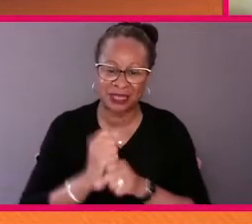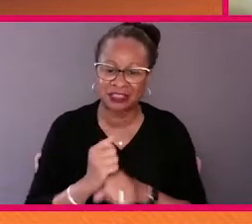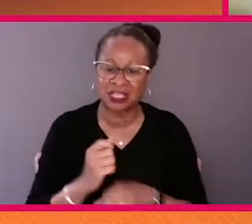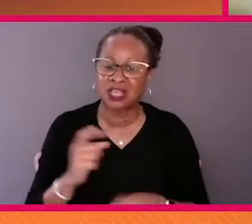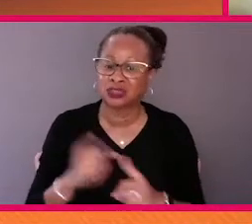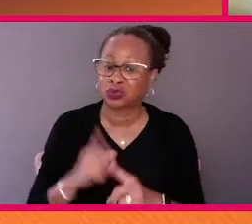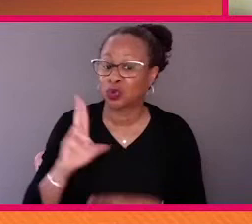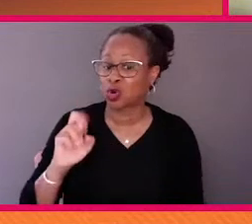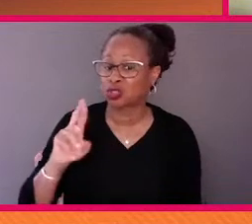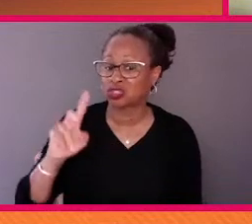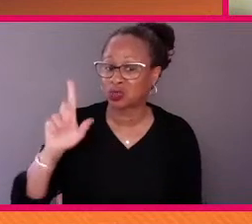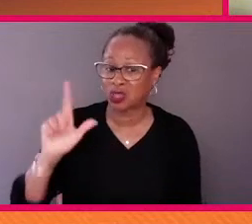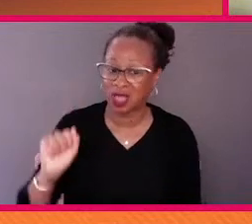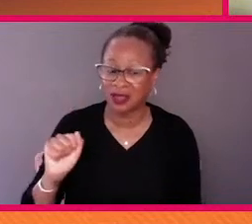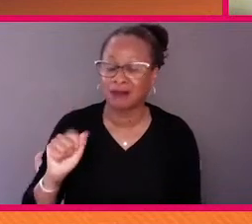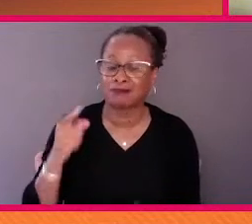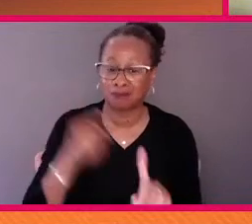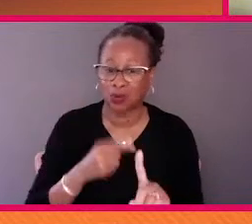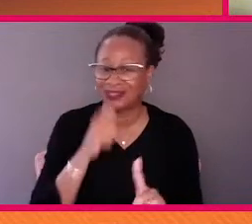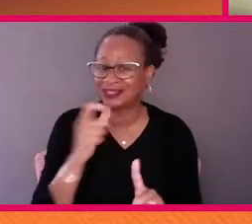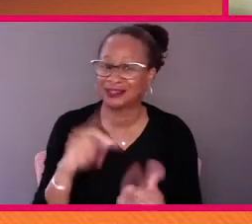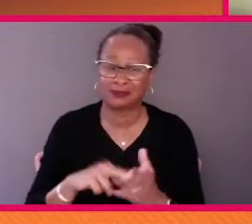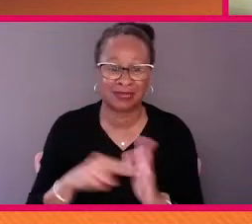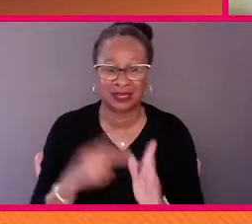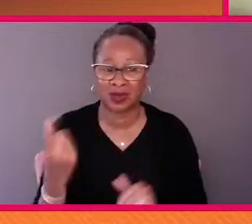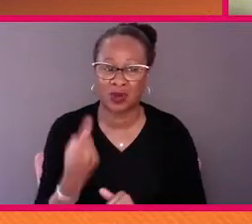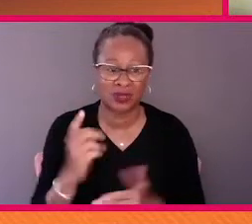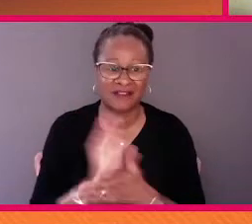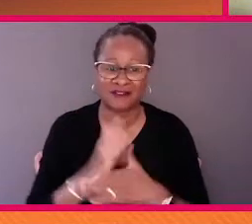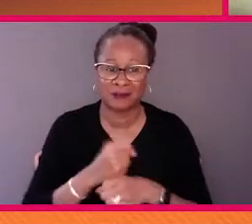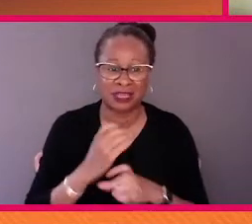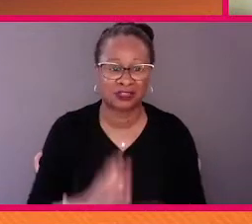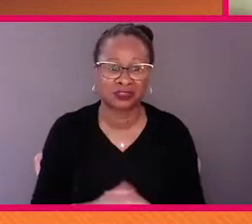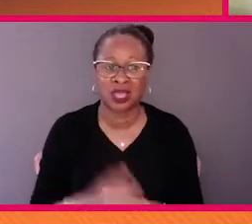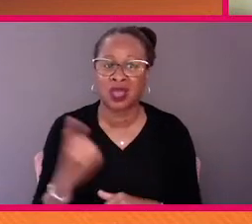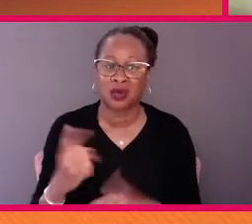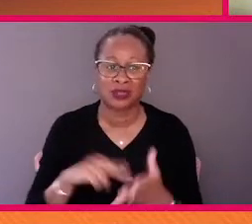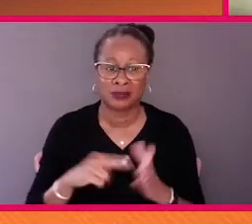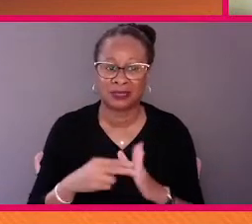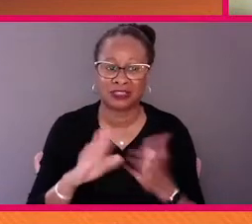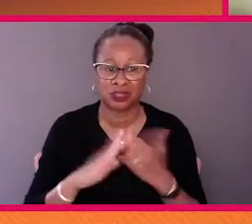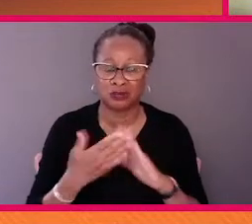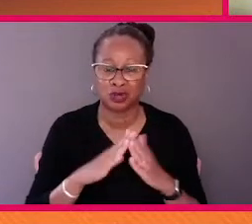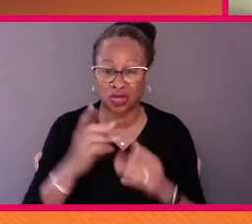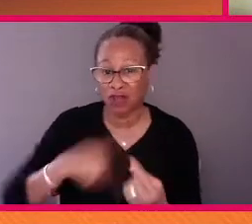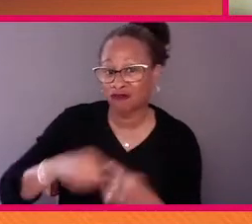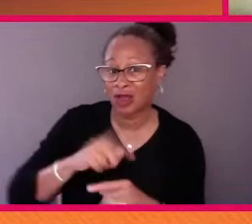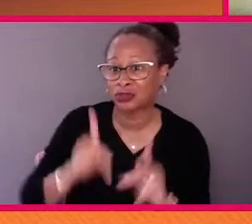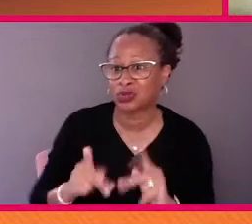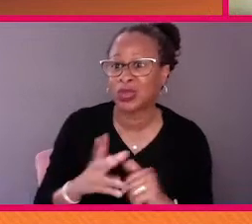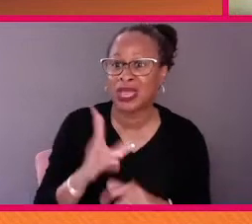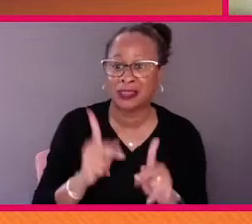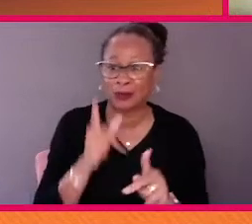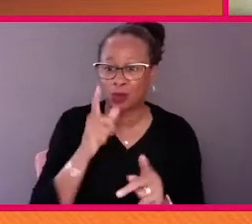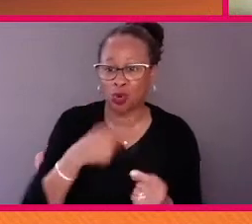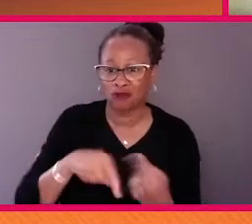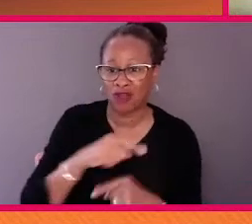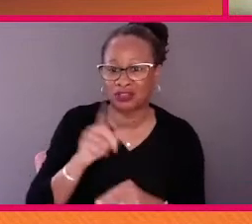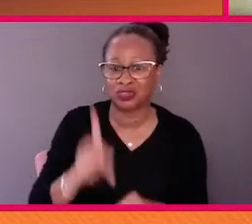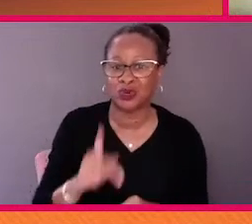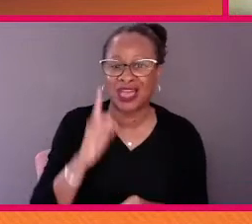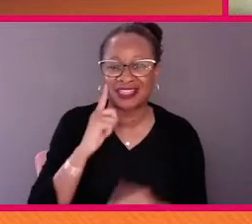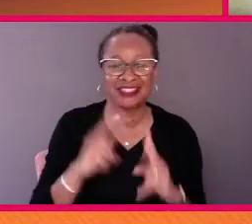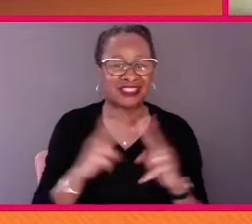doesn't mean just filmmakers. It just means the community around you and the people around you. And I think that that is really valuable.